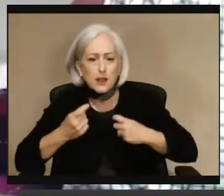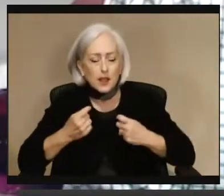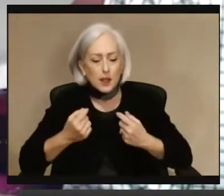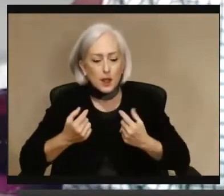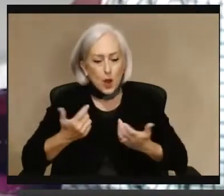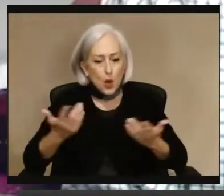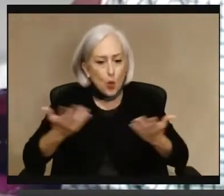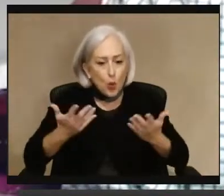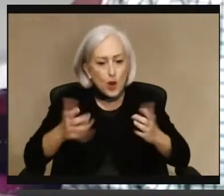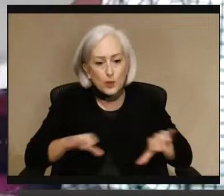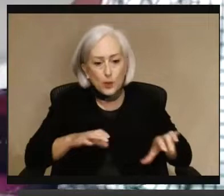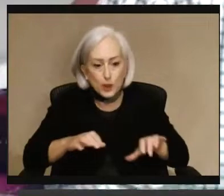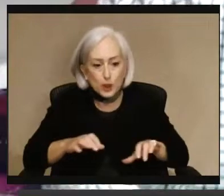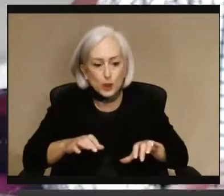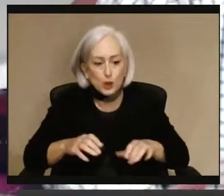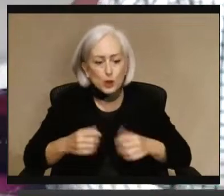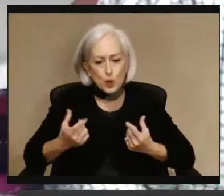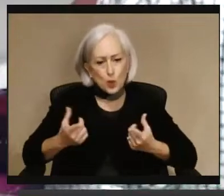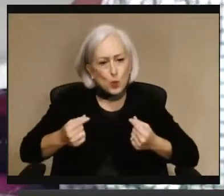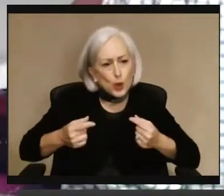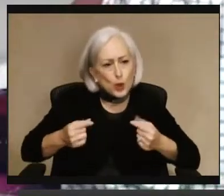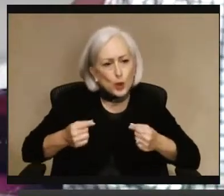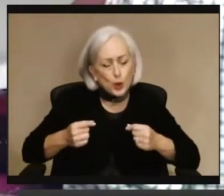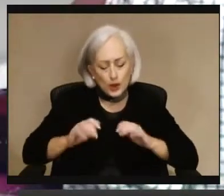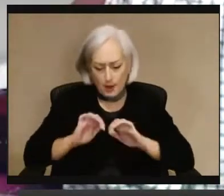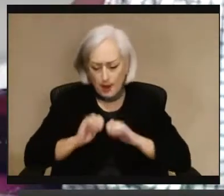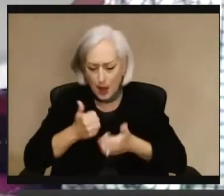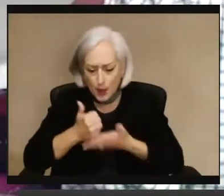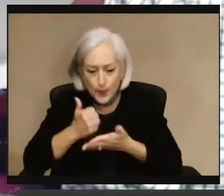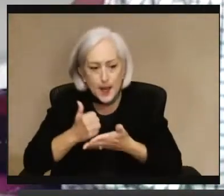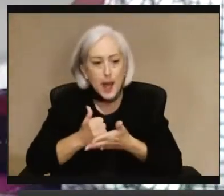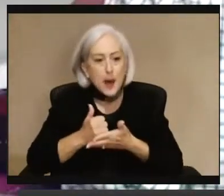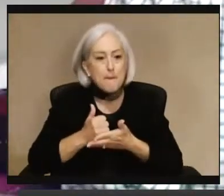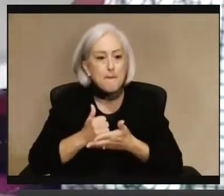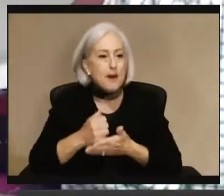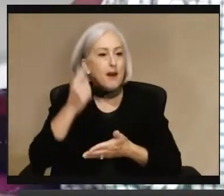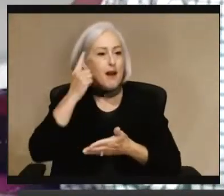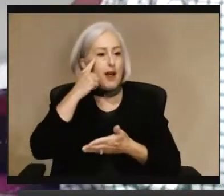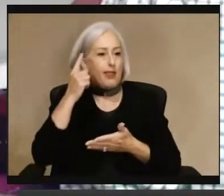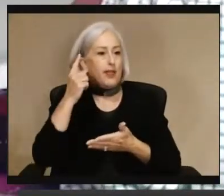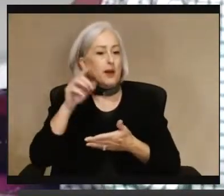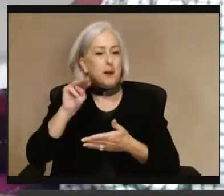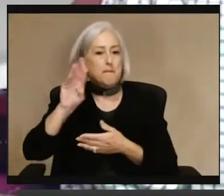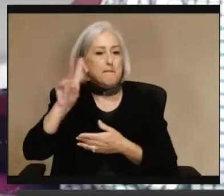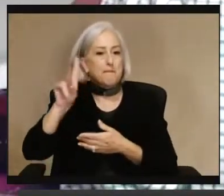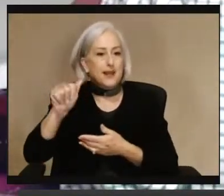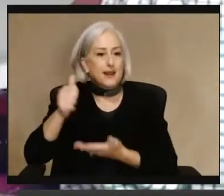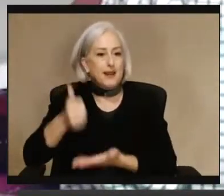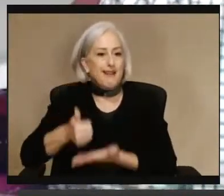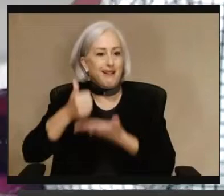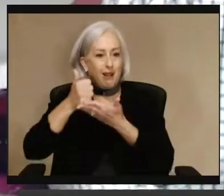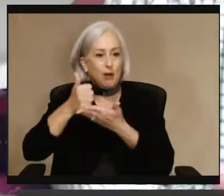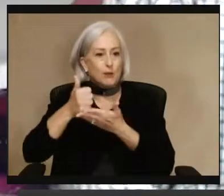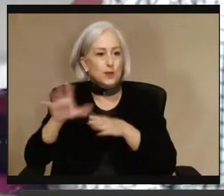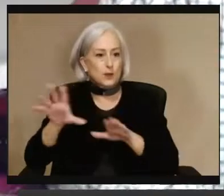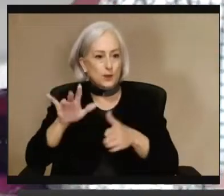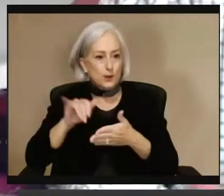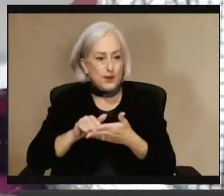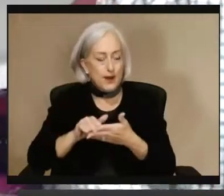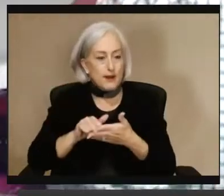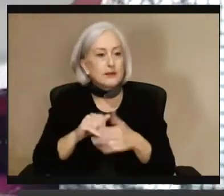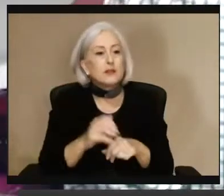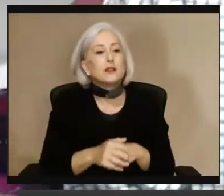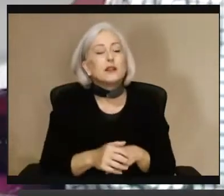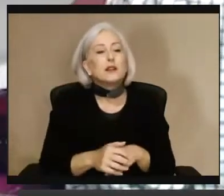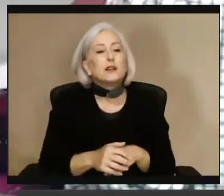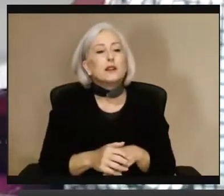can we help? And I think the media is part of that as well. You see it a lot more in the media than you used to. Maybe we're